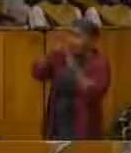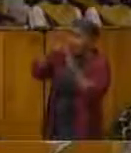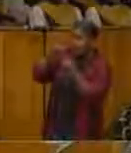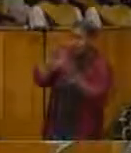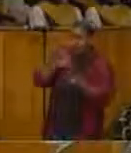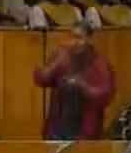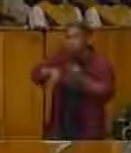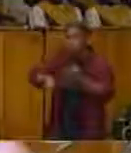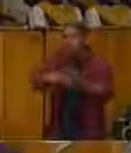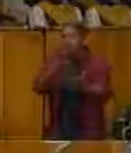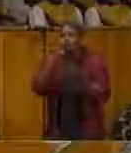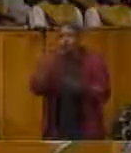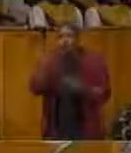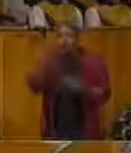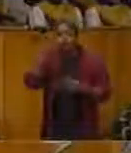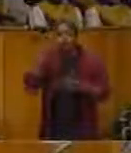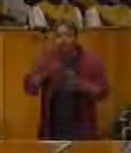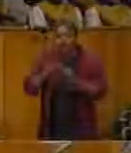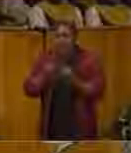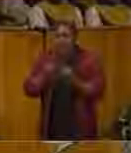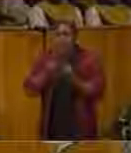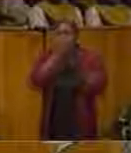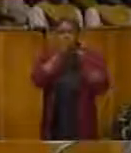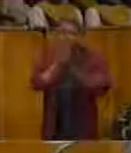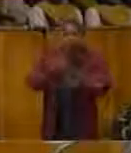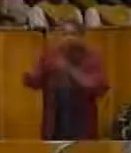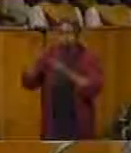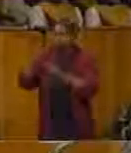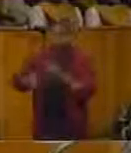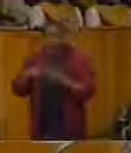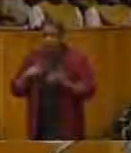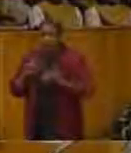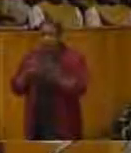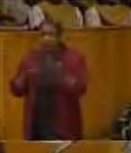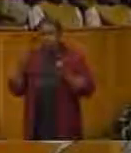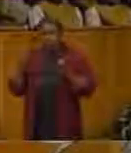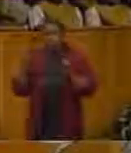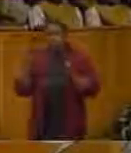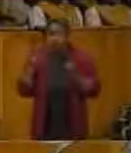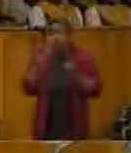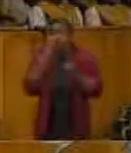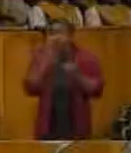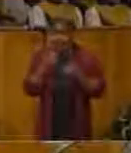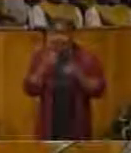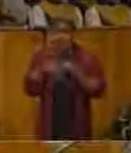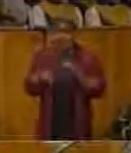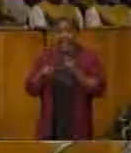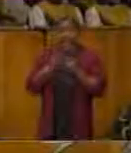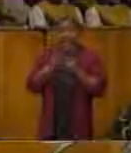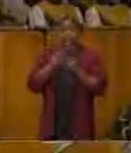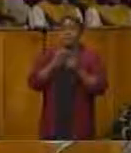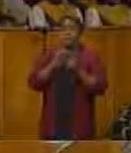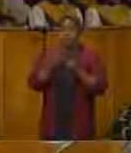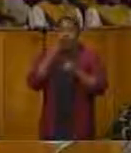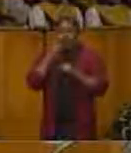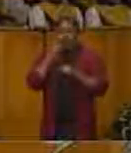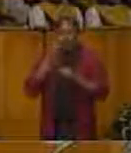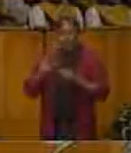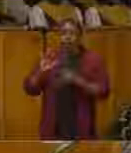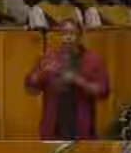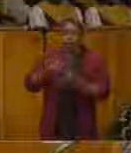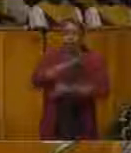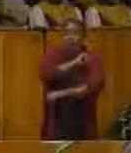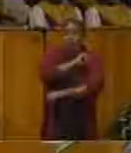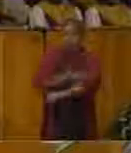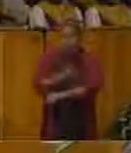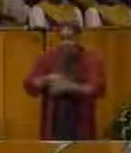serve two masters." All right. Two things cannot compete for ultimate